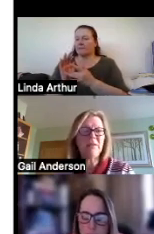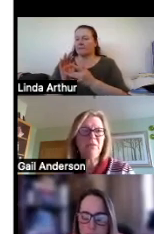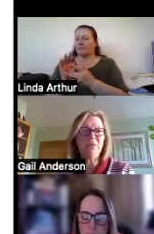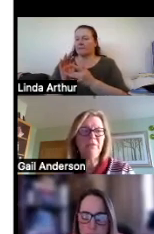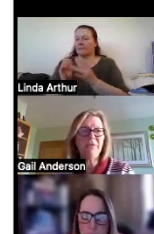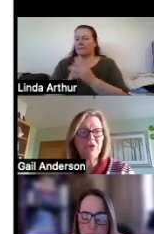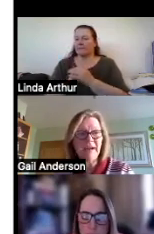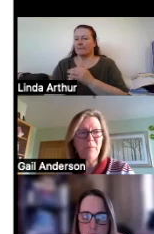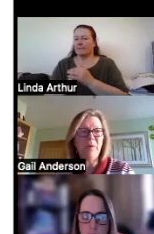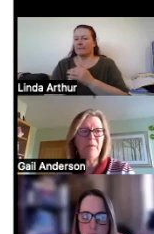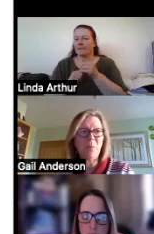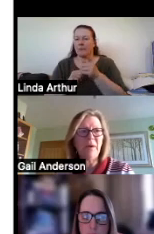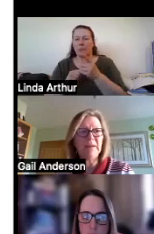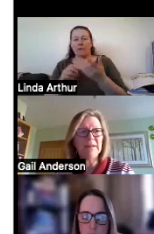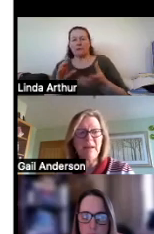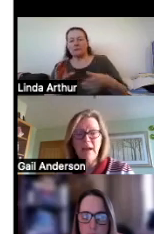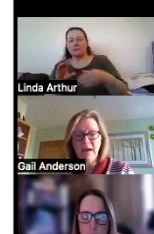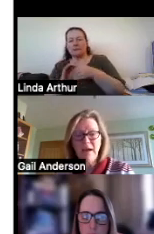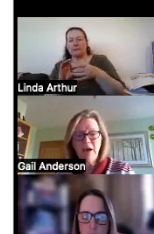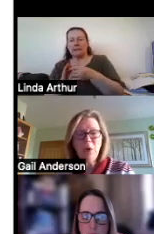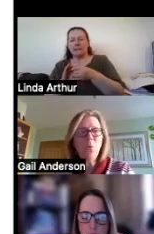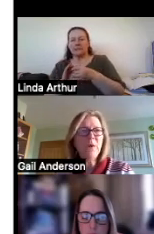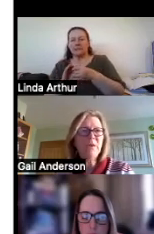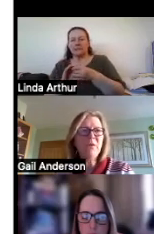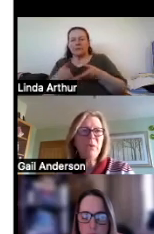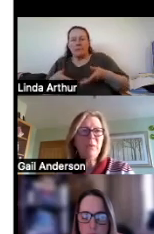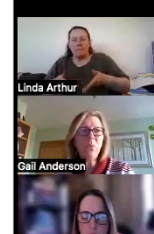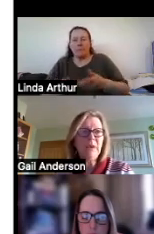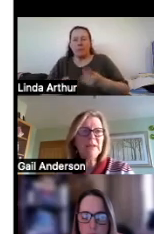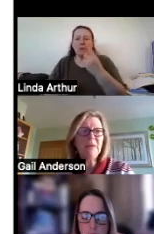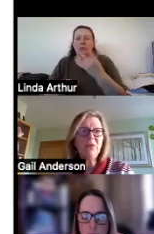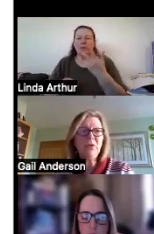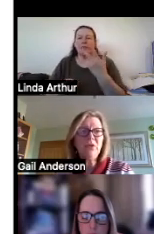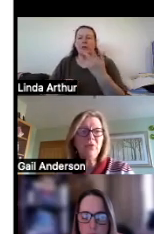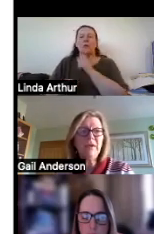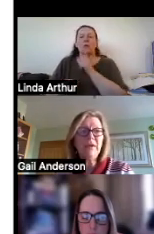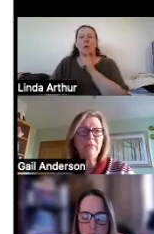context of childbirth and pregnancy, about 1 in 3 women will